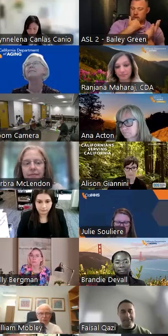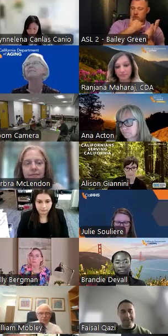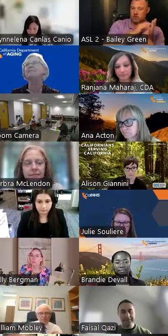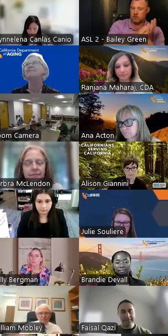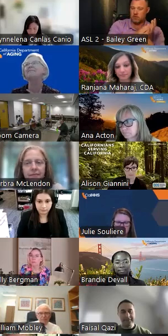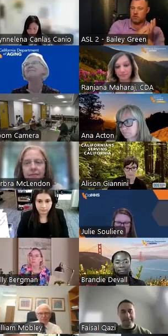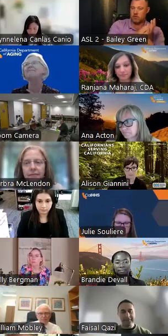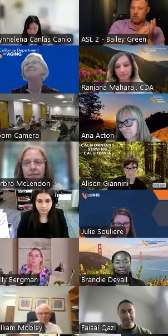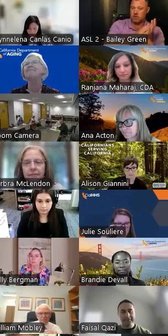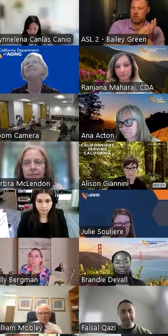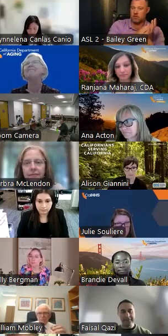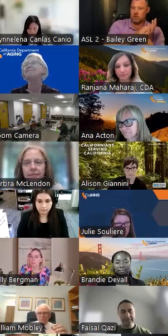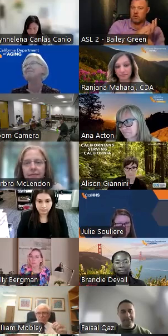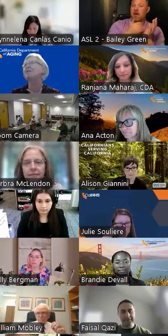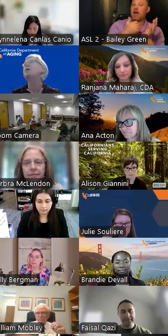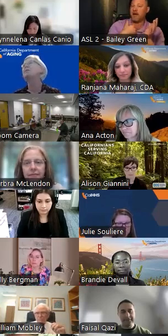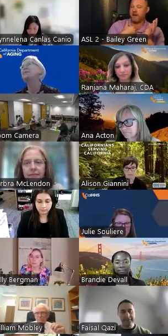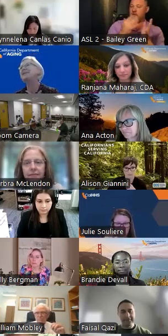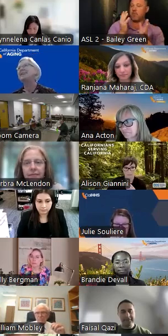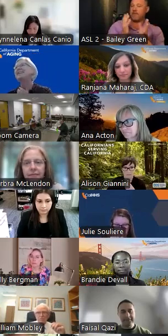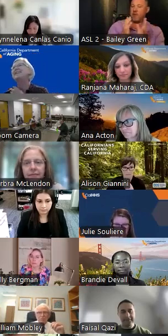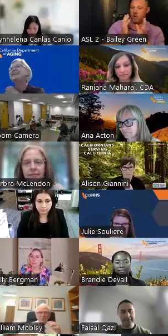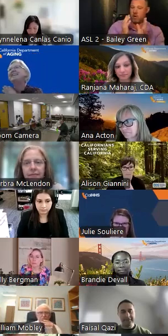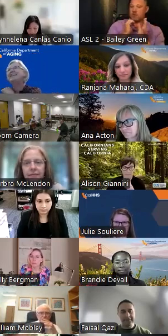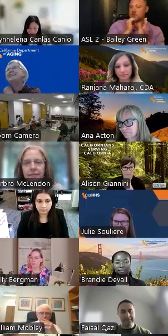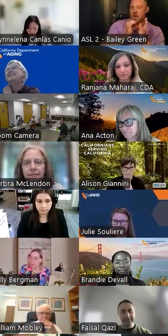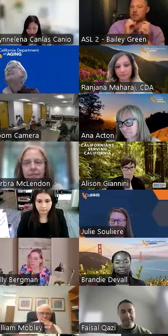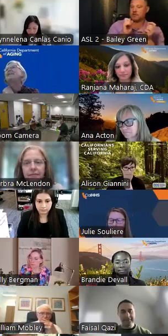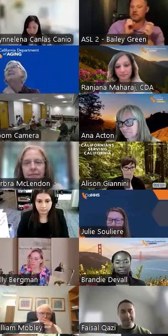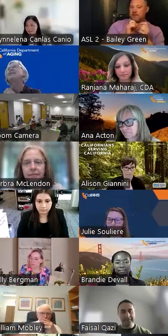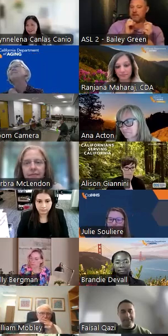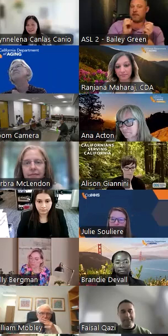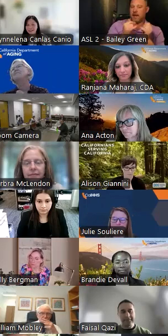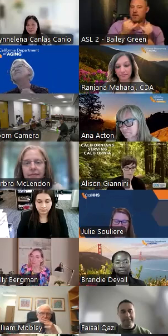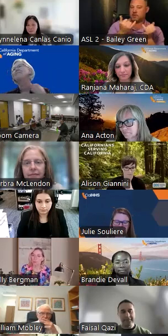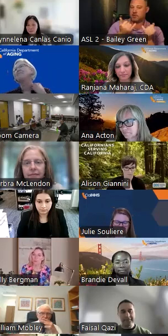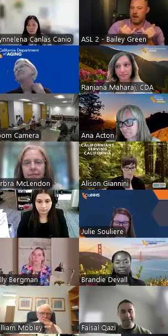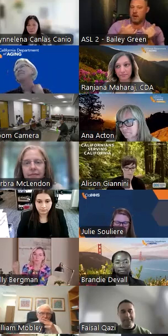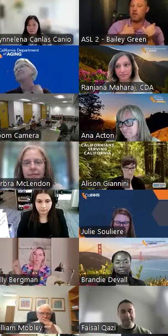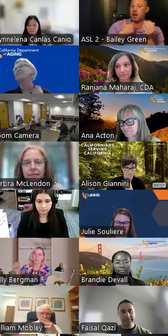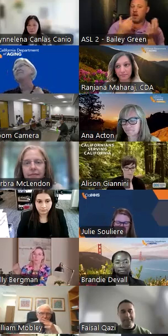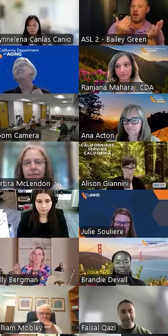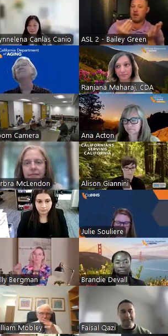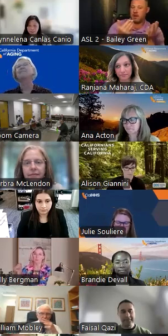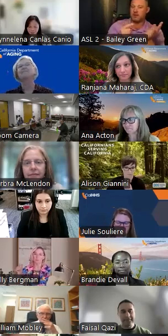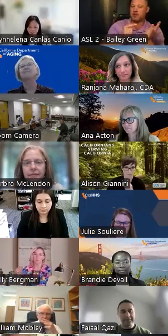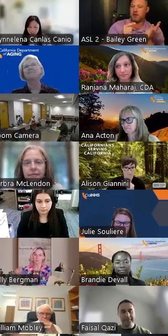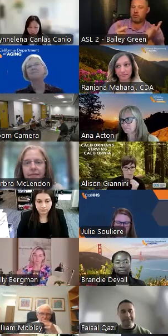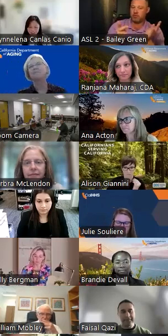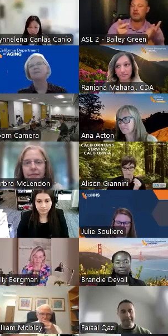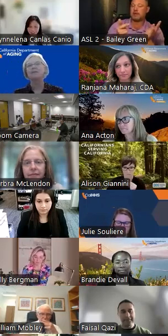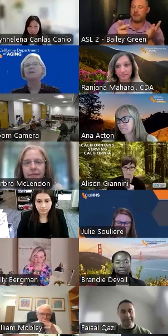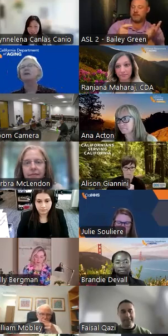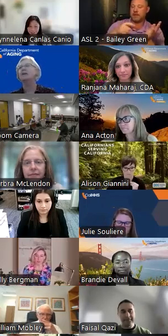misspeaking? I have in the past. I was not specifically asked to today, and I hadn't planned on, but I am here as an alternate if that needs